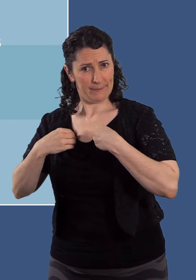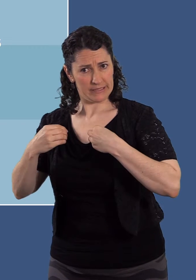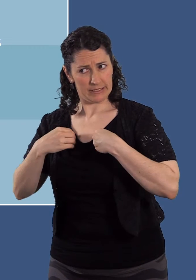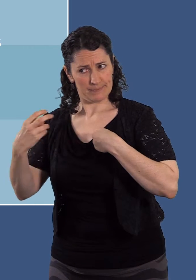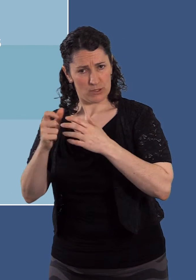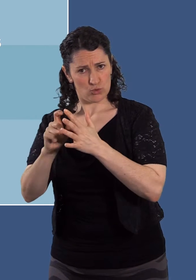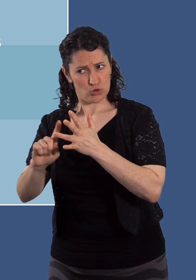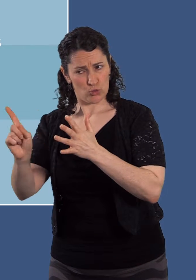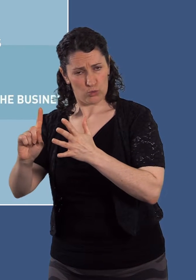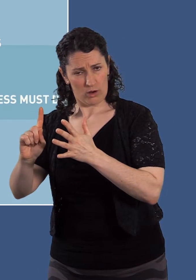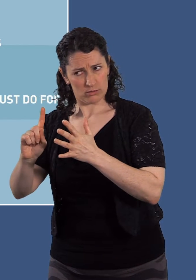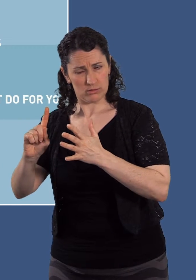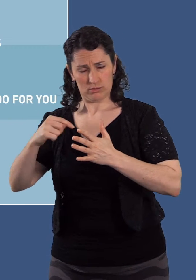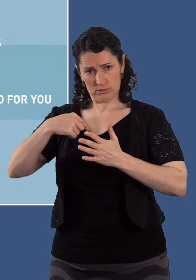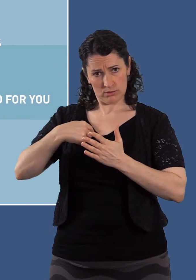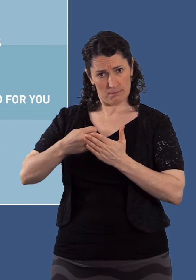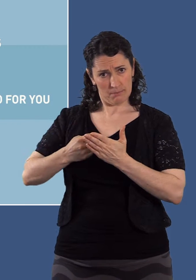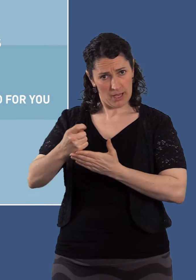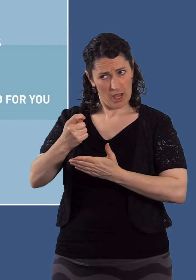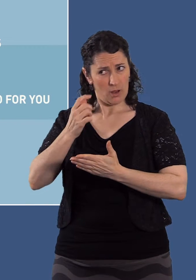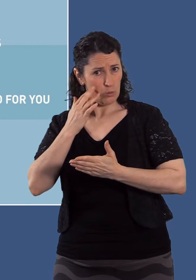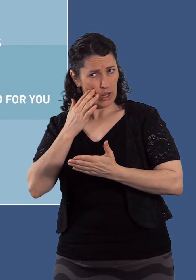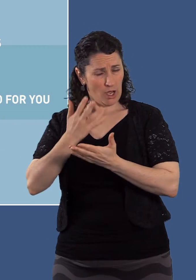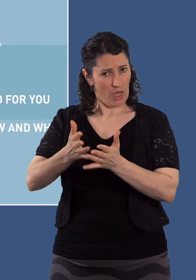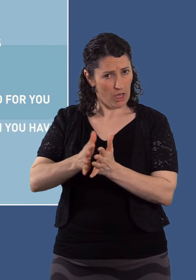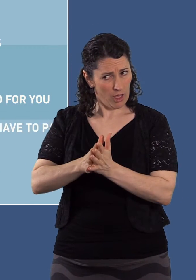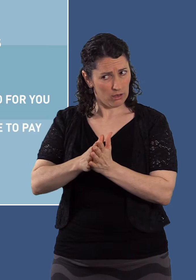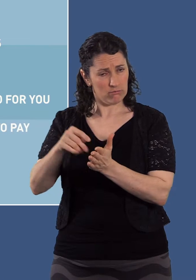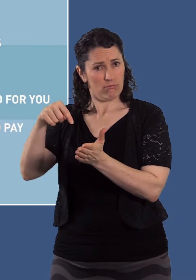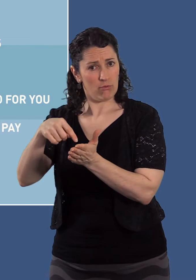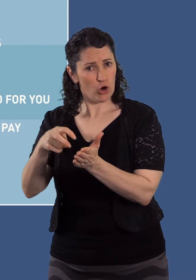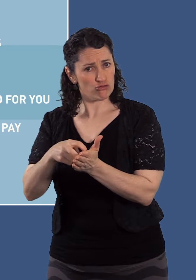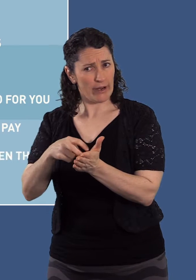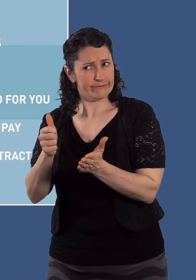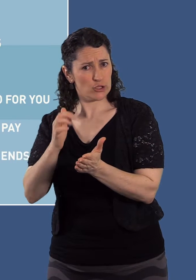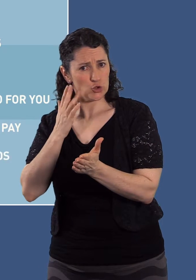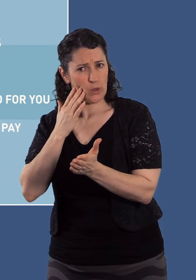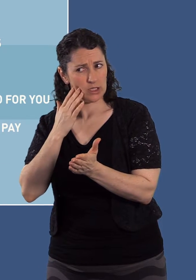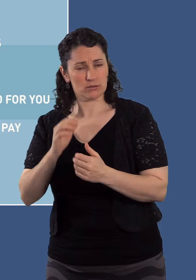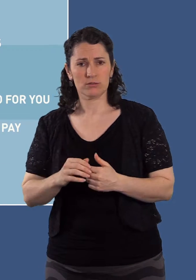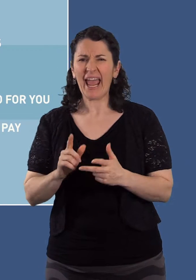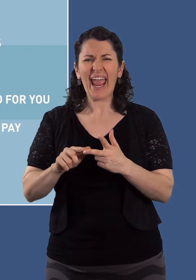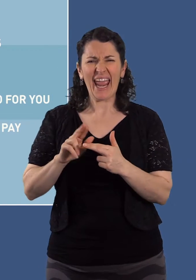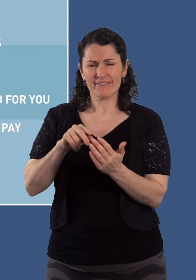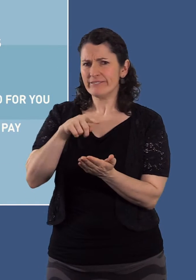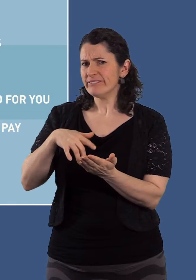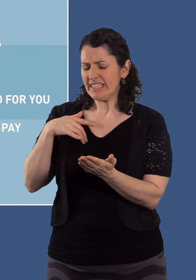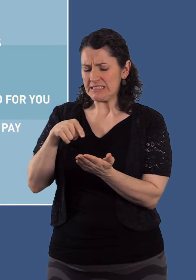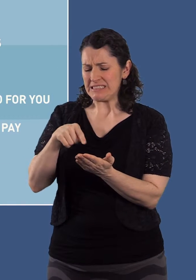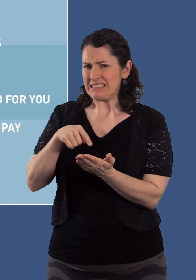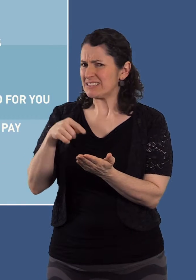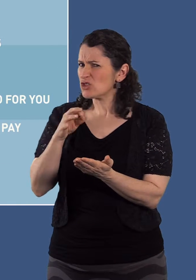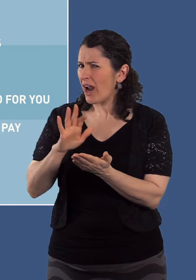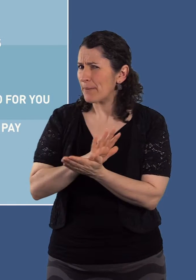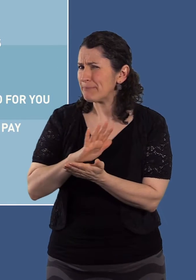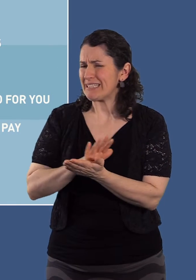have to do, what the business must do for you, and how and when you have to pay and when the contract ends. Never sign